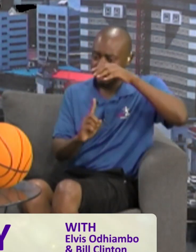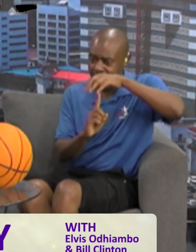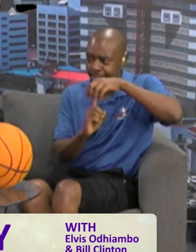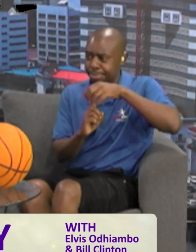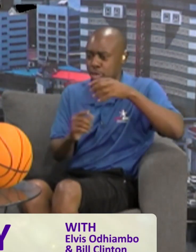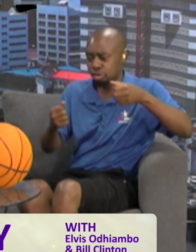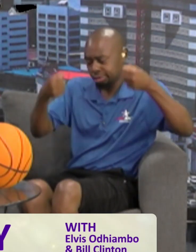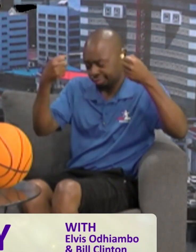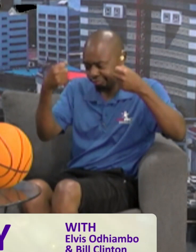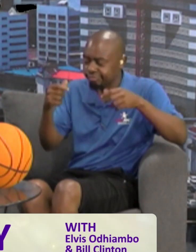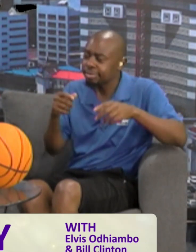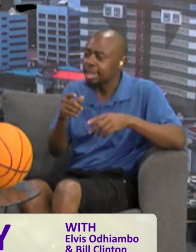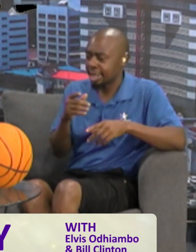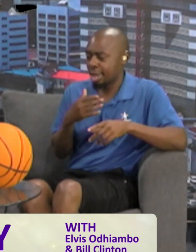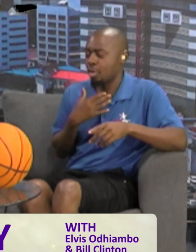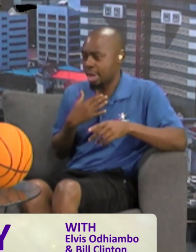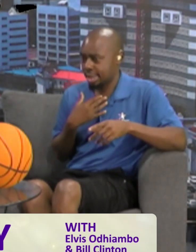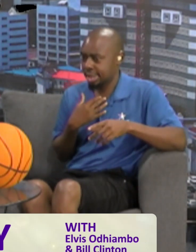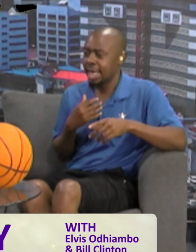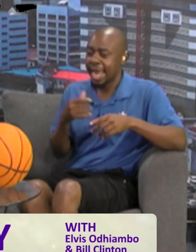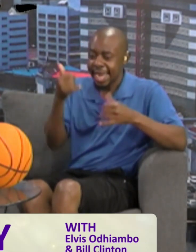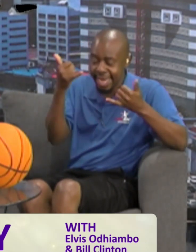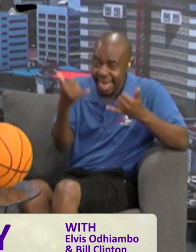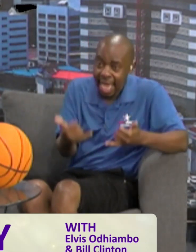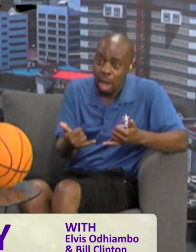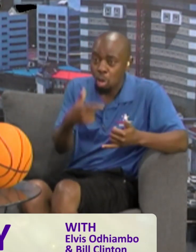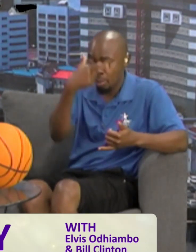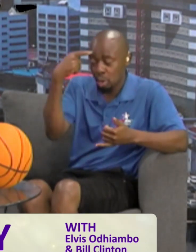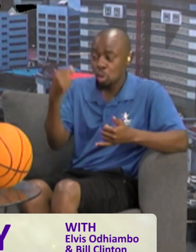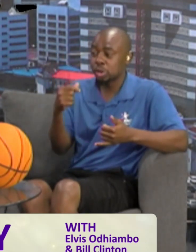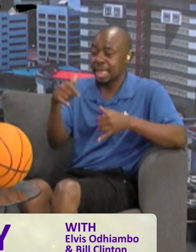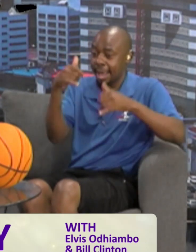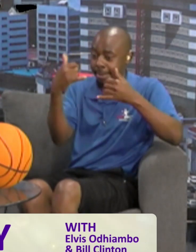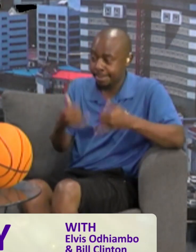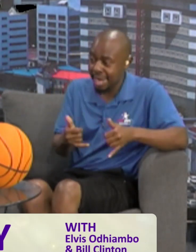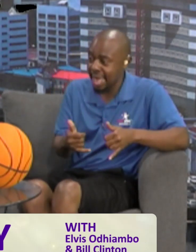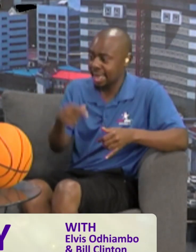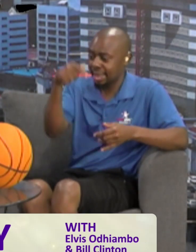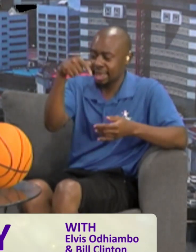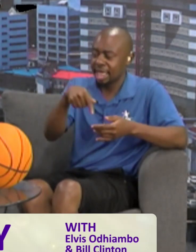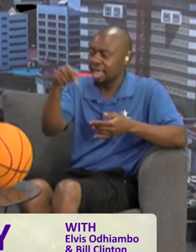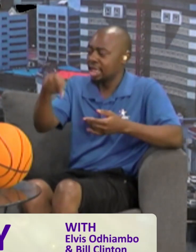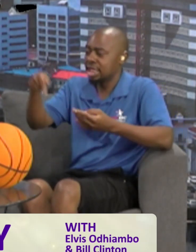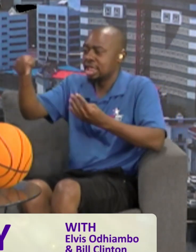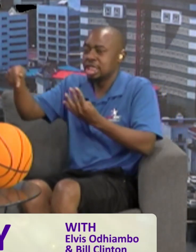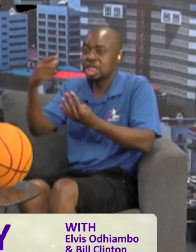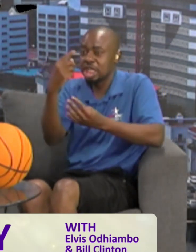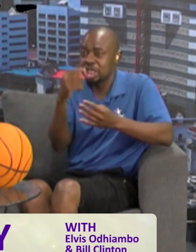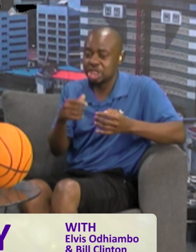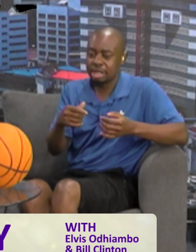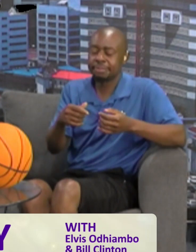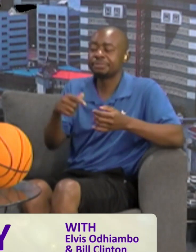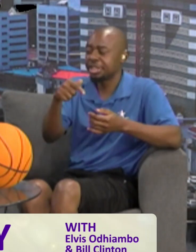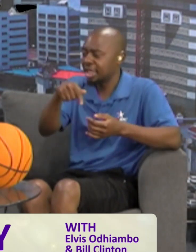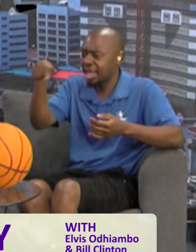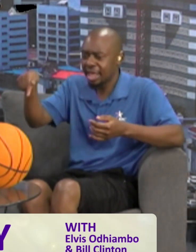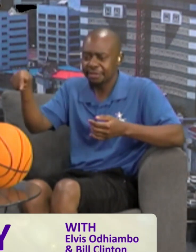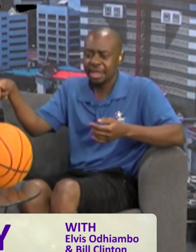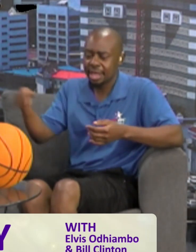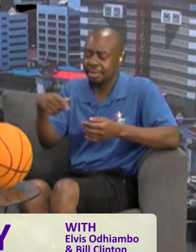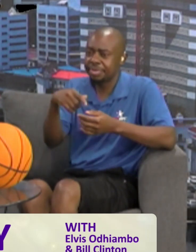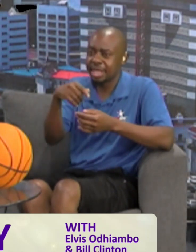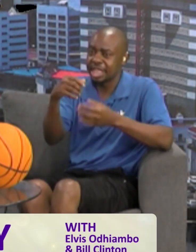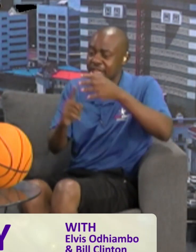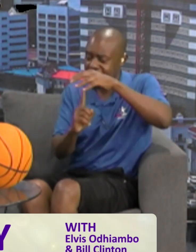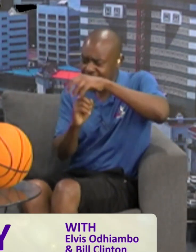I think they wanted to achieve a championship. Right now, because they're playing in all